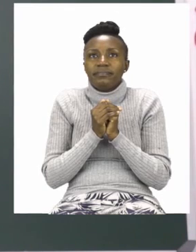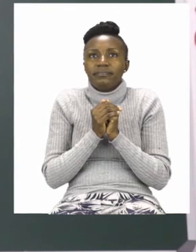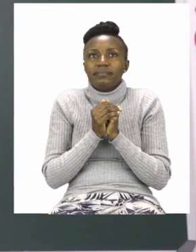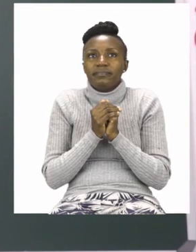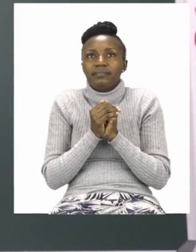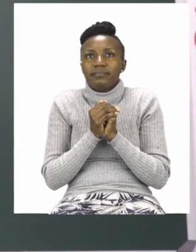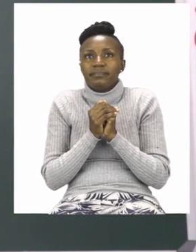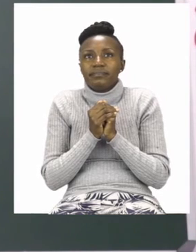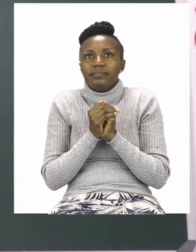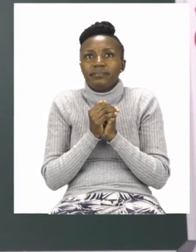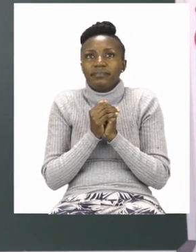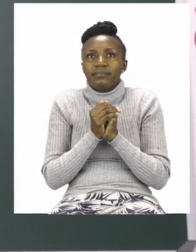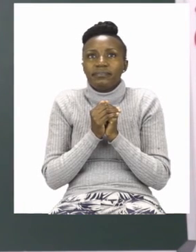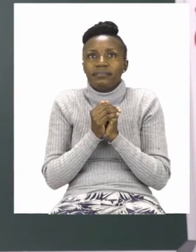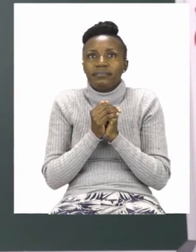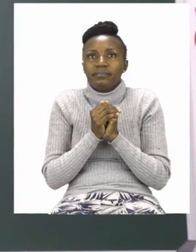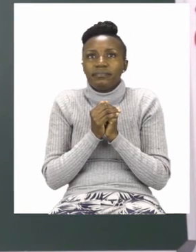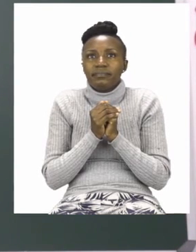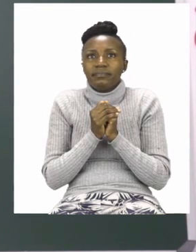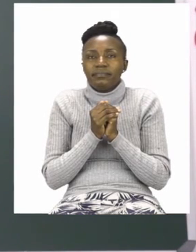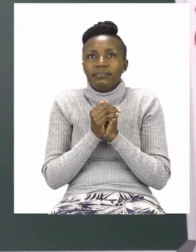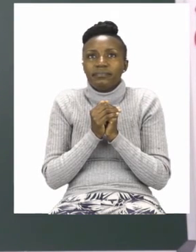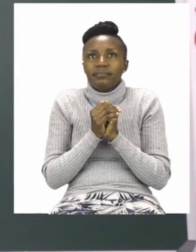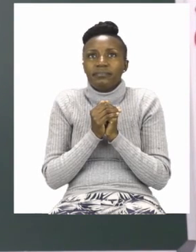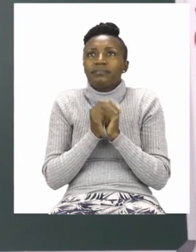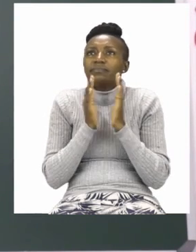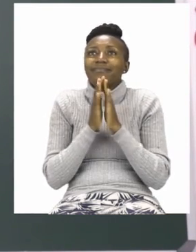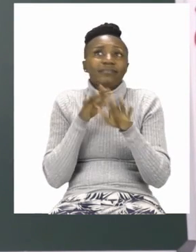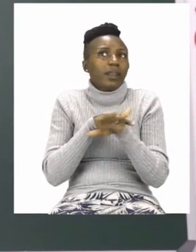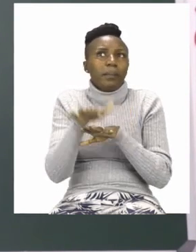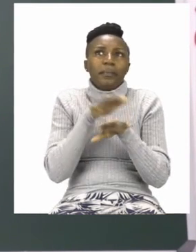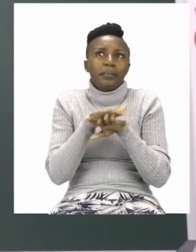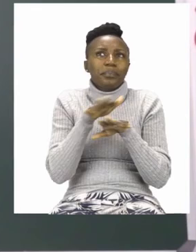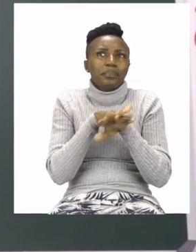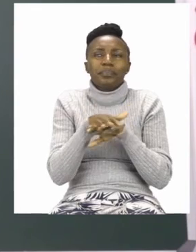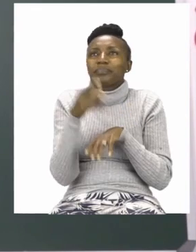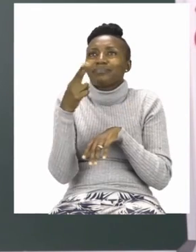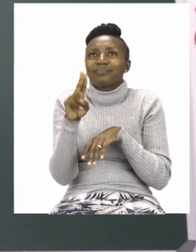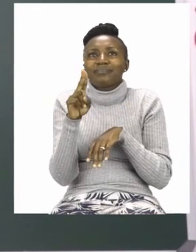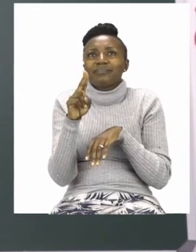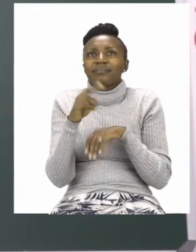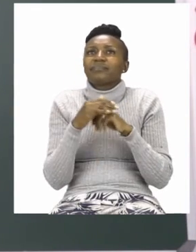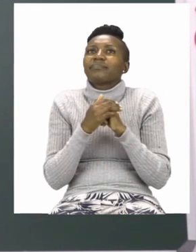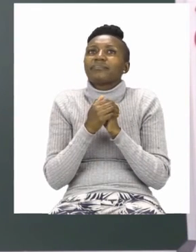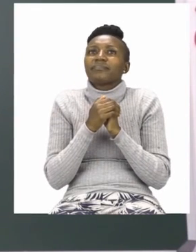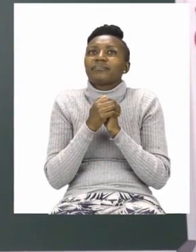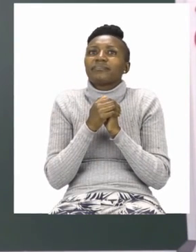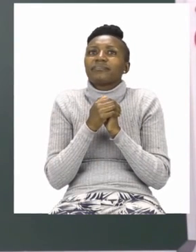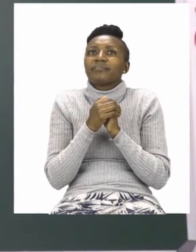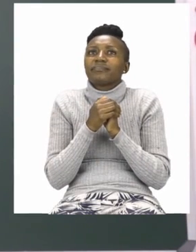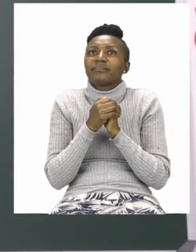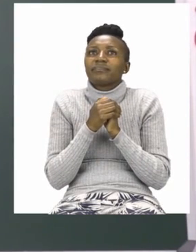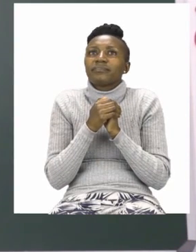itself. Make sure that you do not waste any materials, boys and girls, because you have to